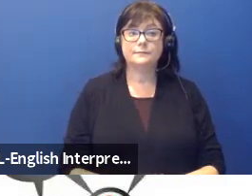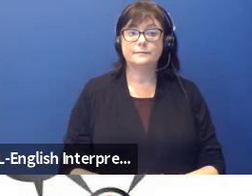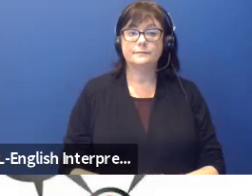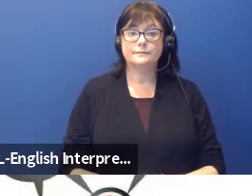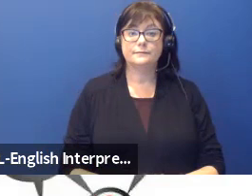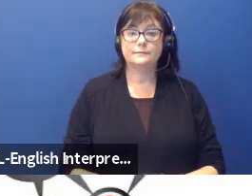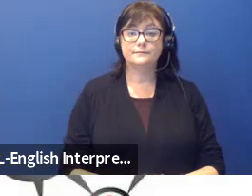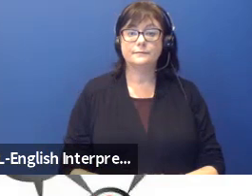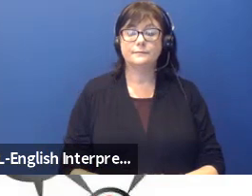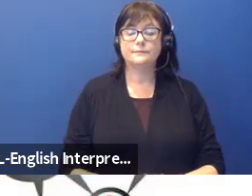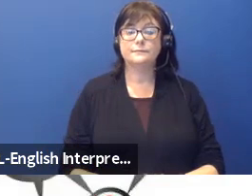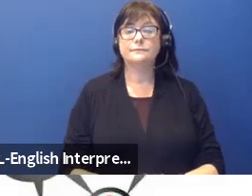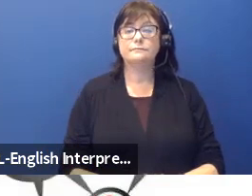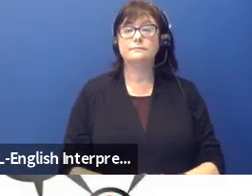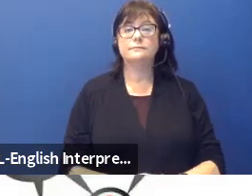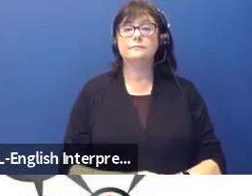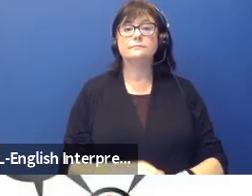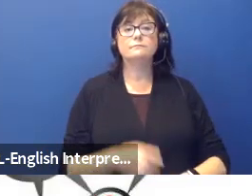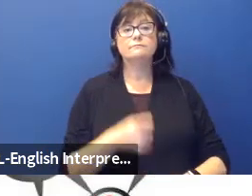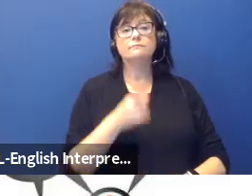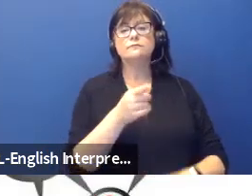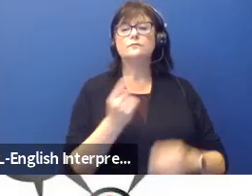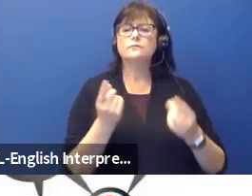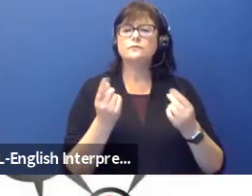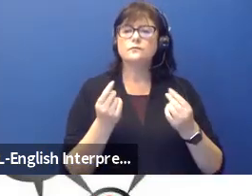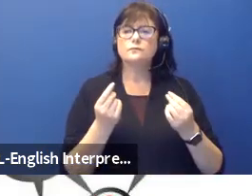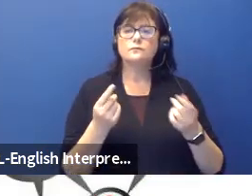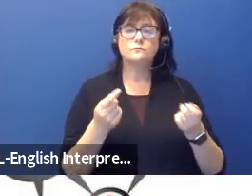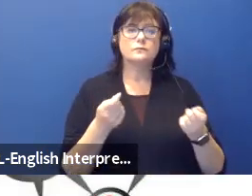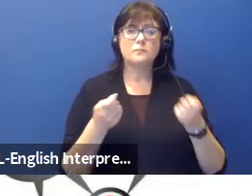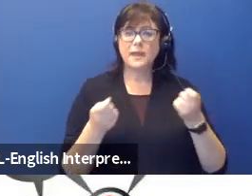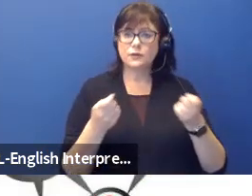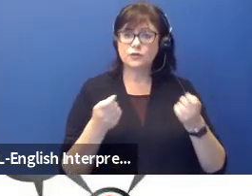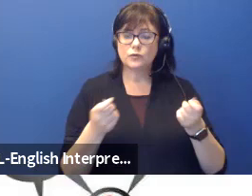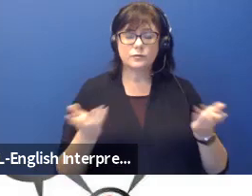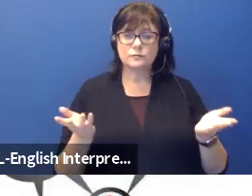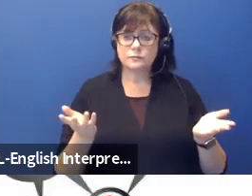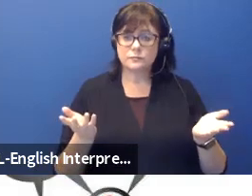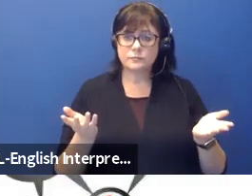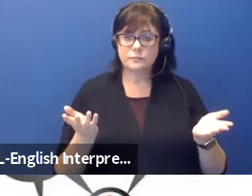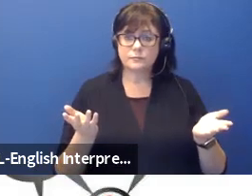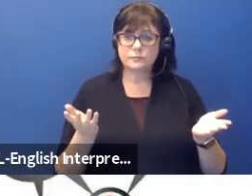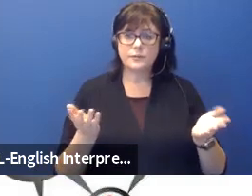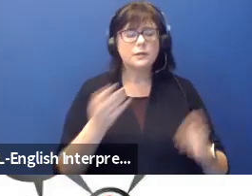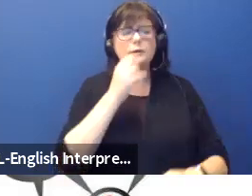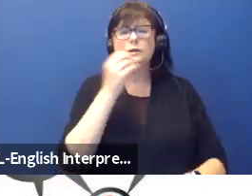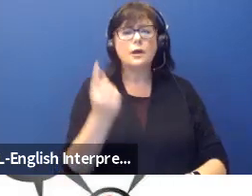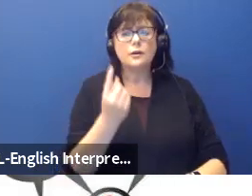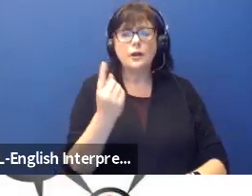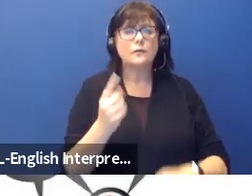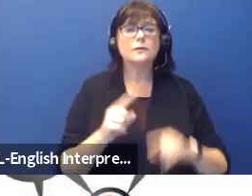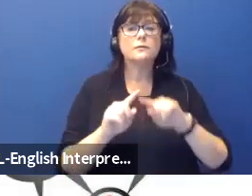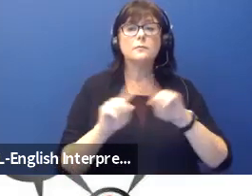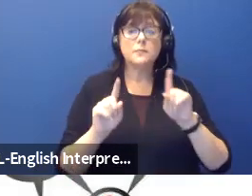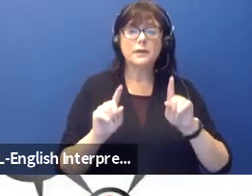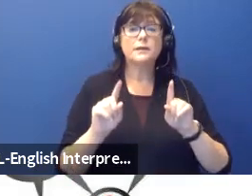So in terms of how we might manage these, you know, if there is a referral in, and there isn't always, but if there is a referral in